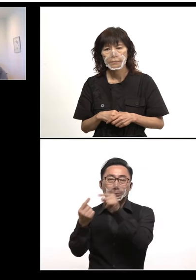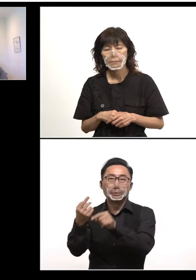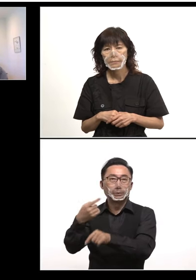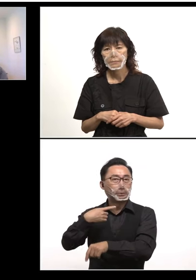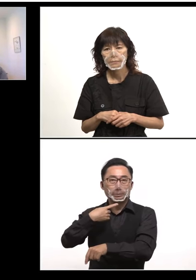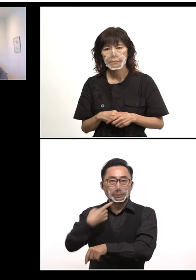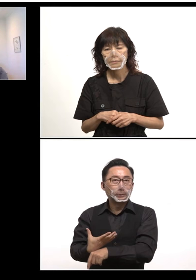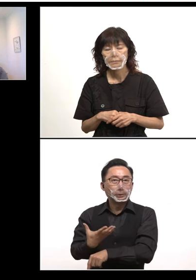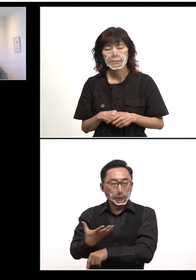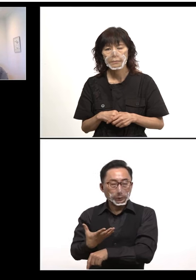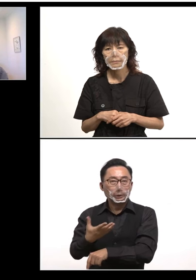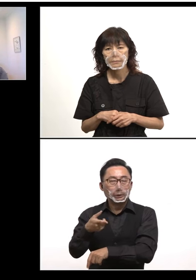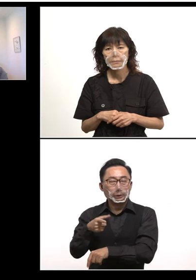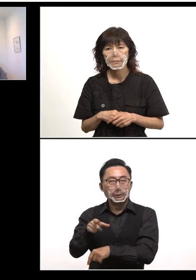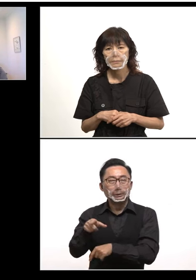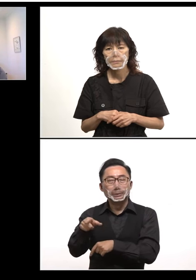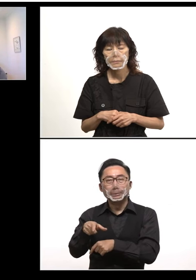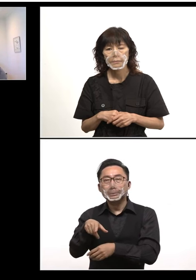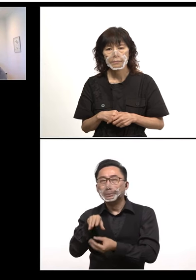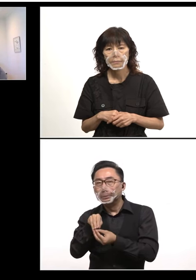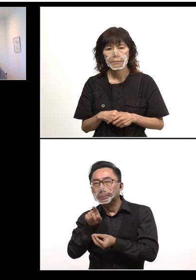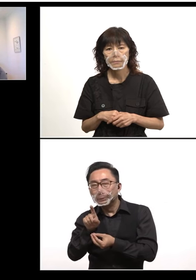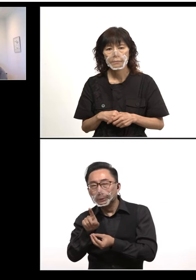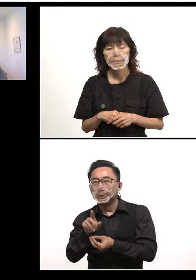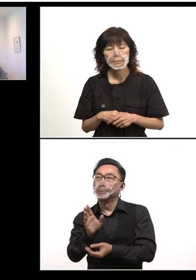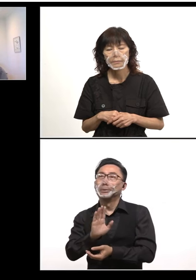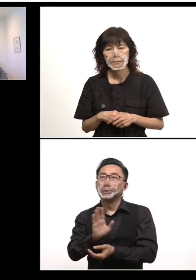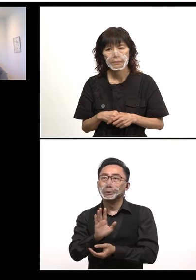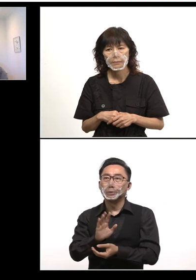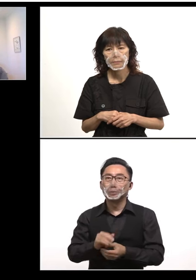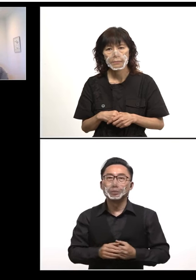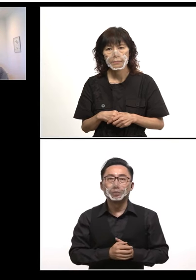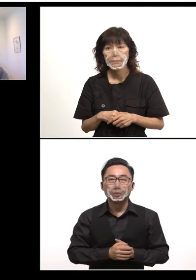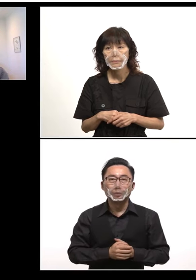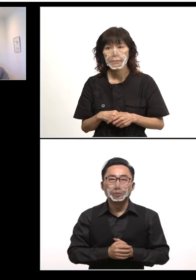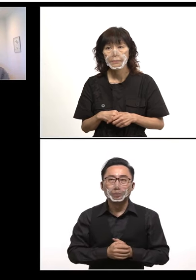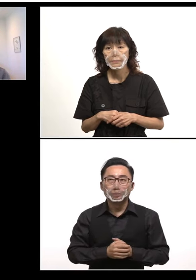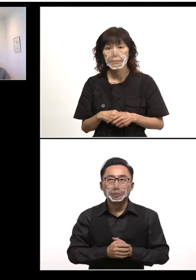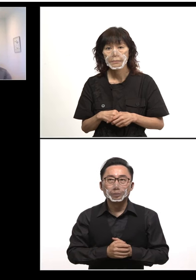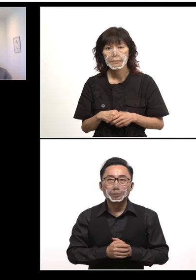bit of sympathy. Right. George, what do you think about that?